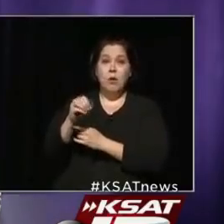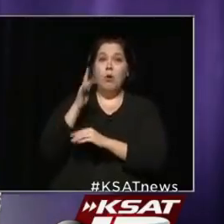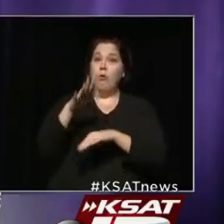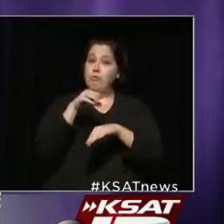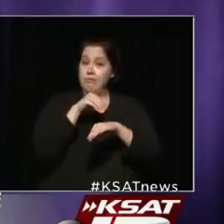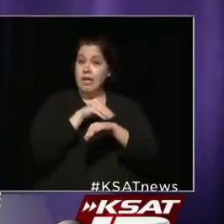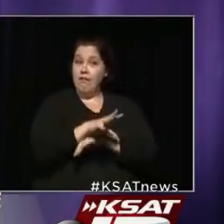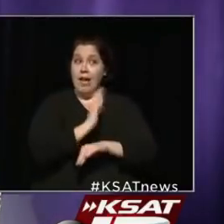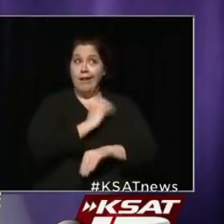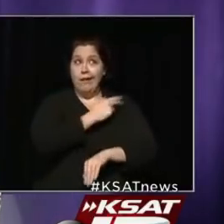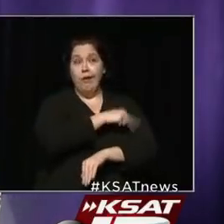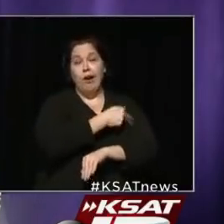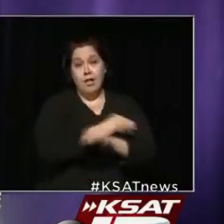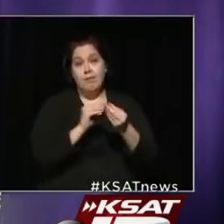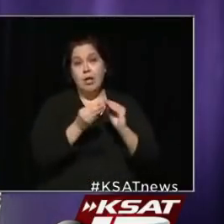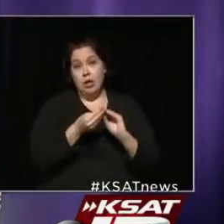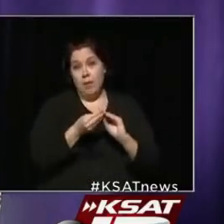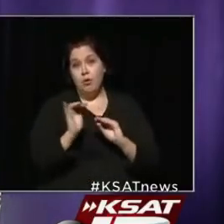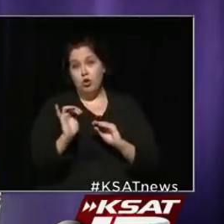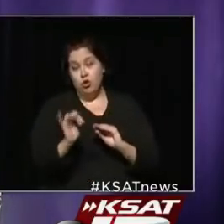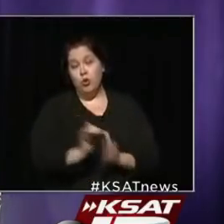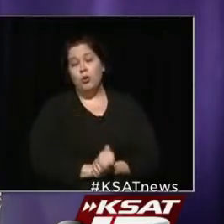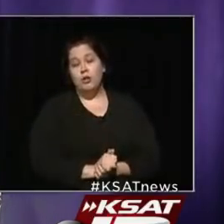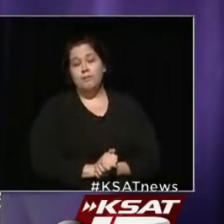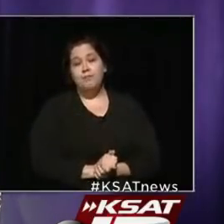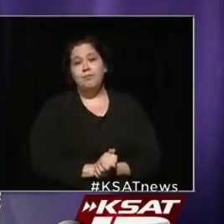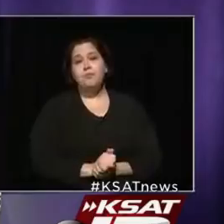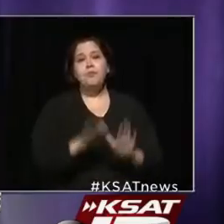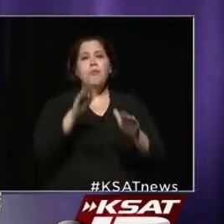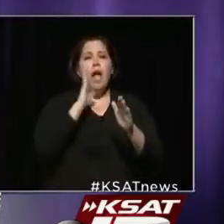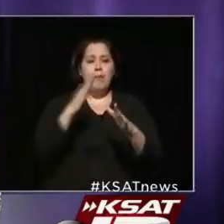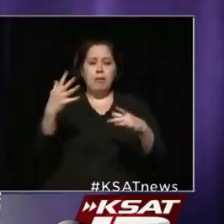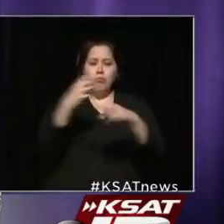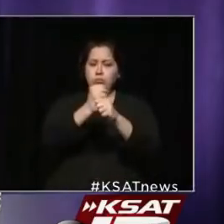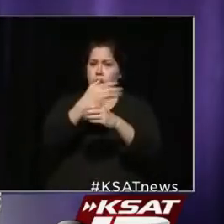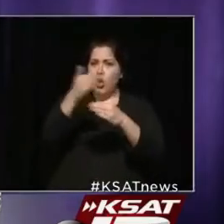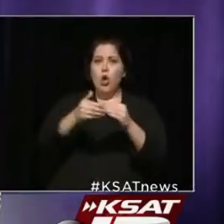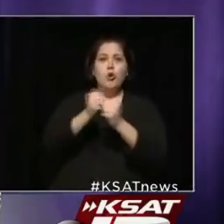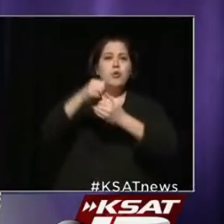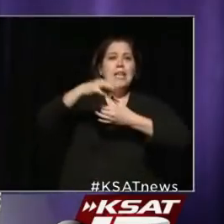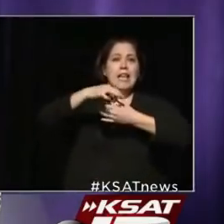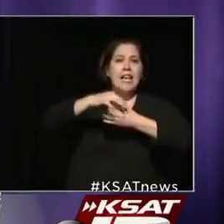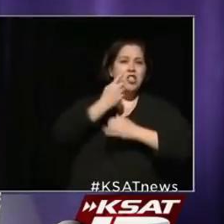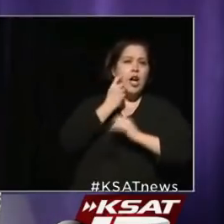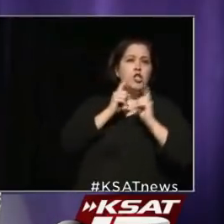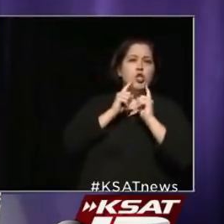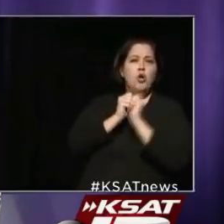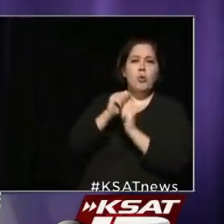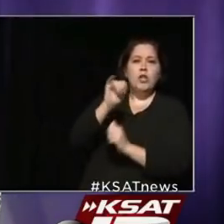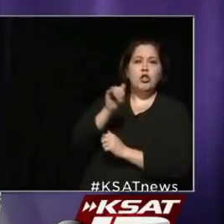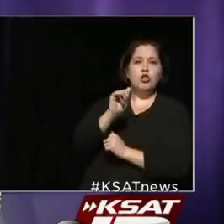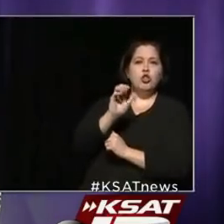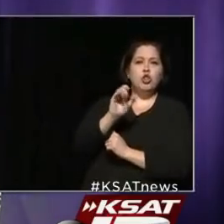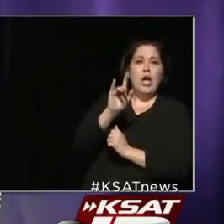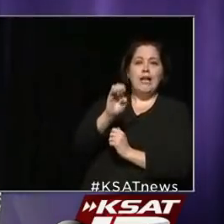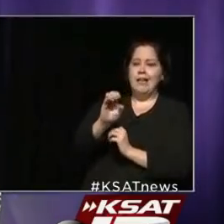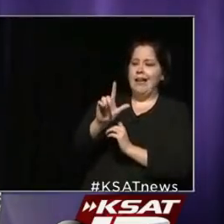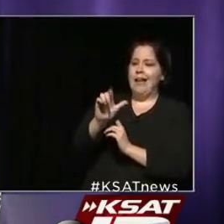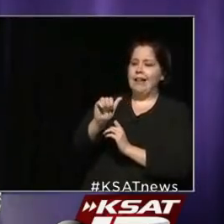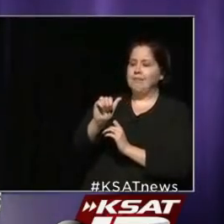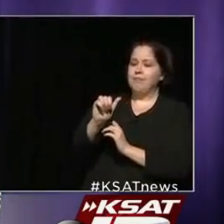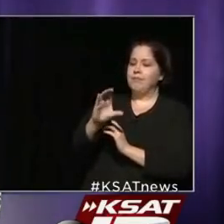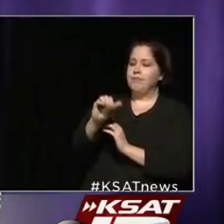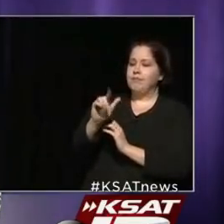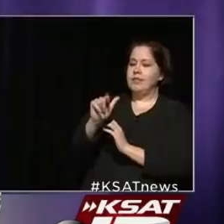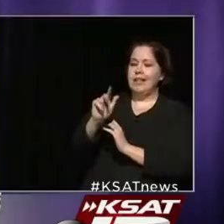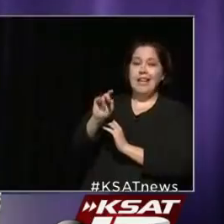our hospital numbers also. Let me close real quick about the election. I just talked to Jackie Callahan a few minutes ago. She's